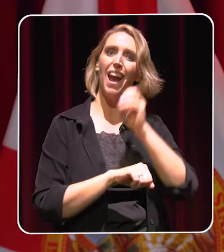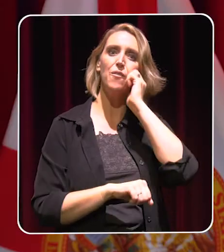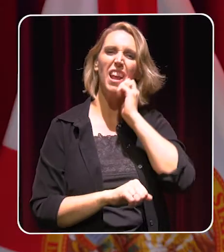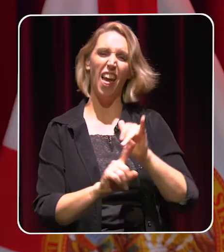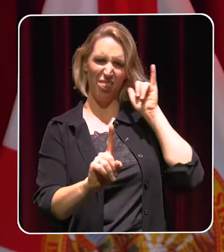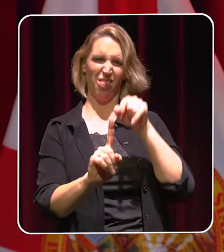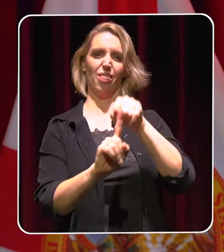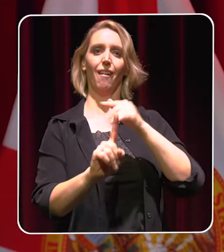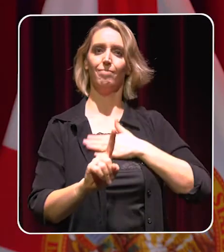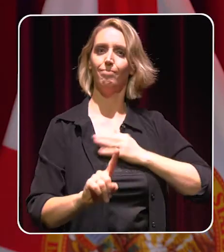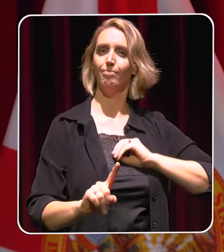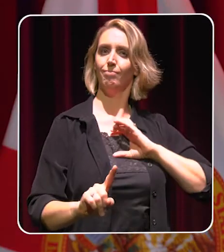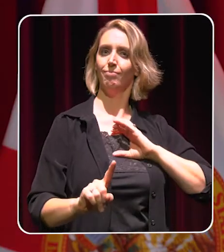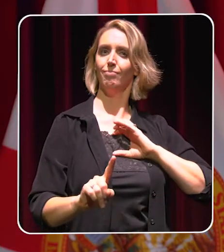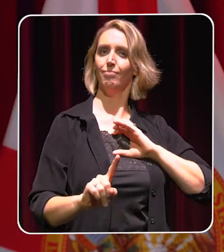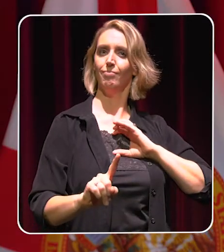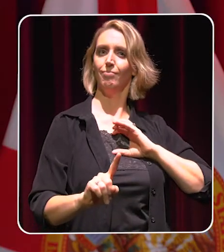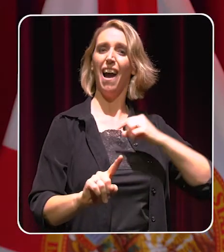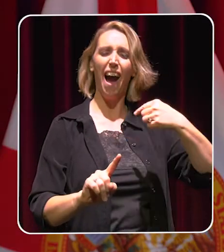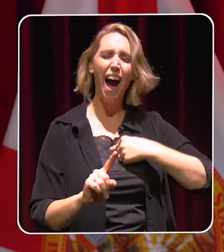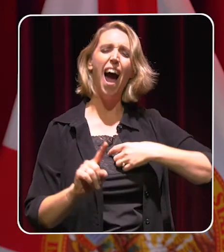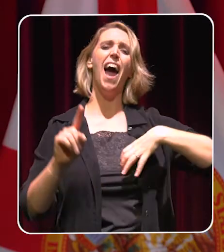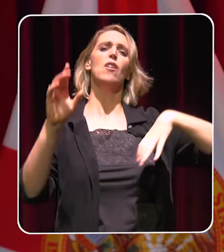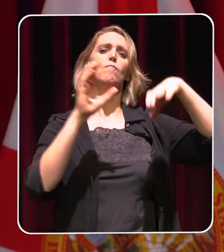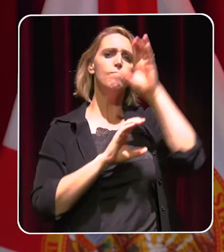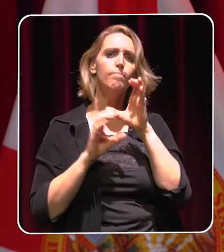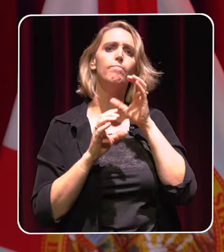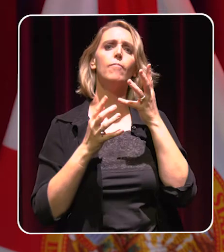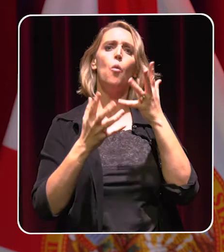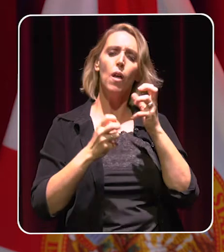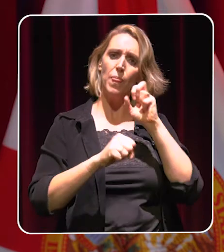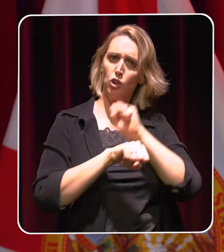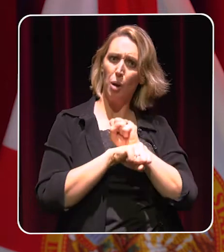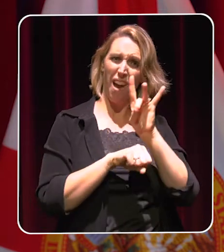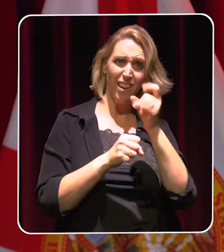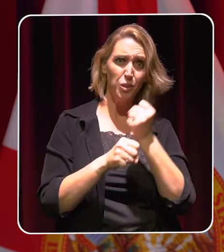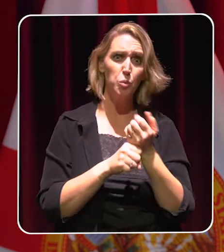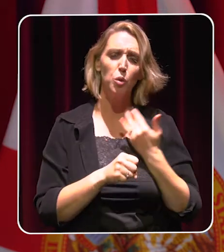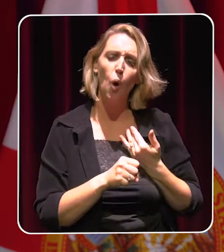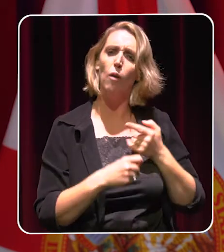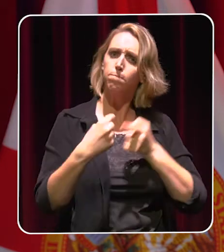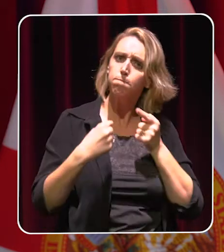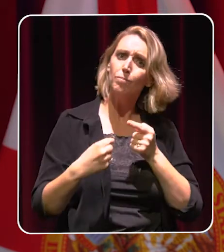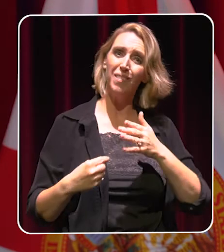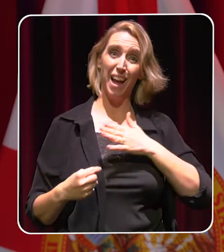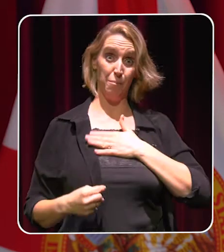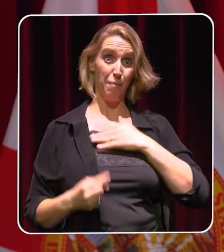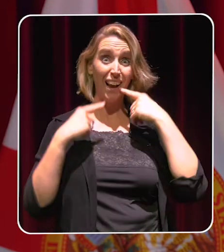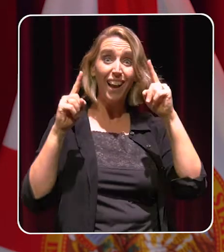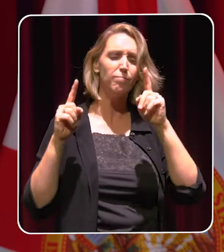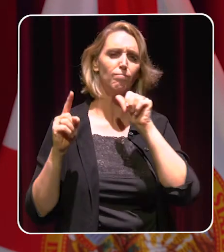best feeling a mayor can have. It's why I sought and fought for this job 8 years ago. This isn't